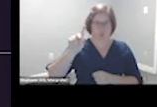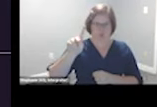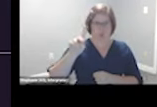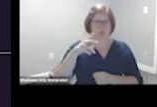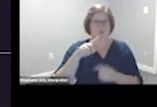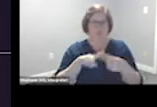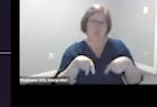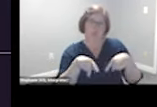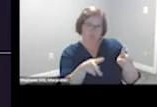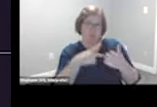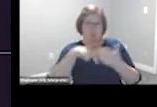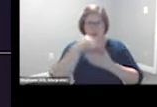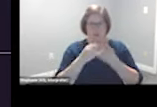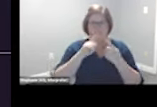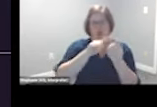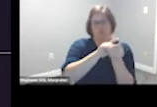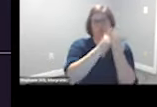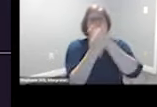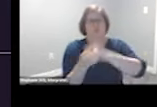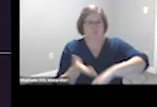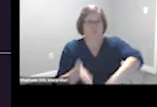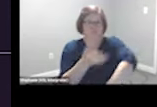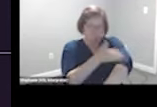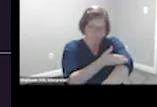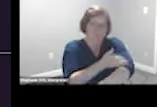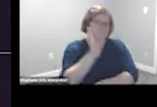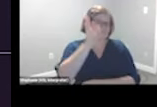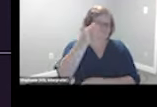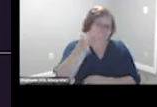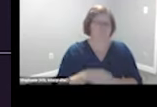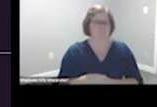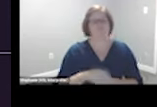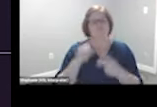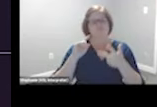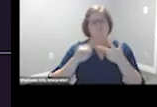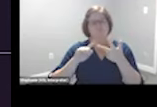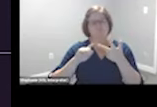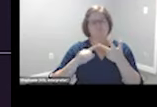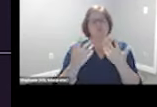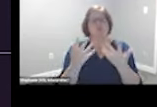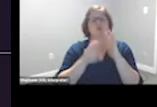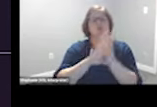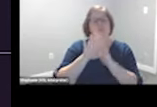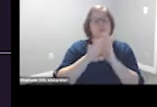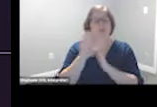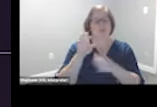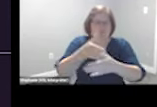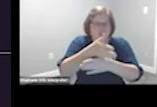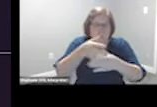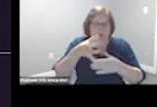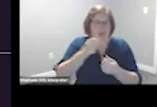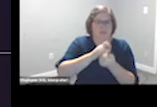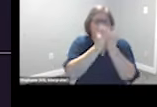to basically evolve the project and make it better over time. We want to develop shared and evolving FAQs,